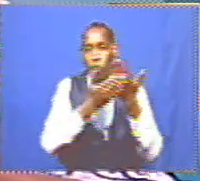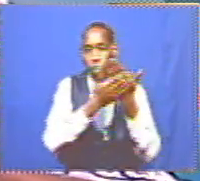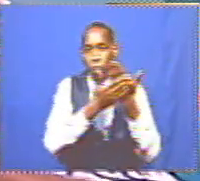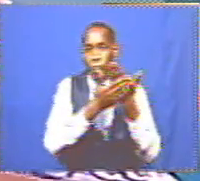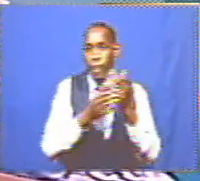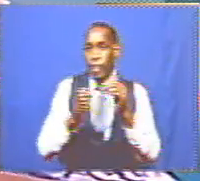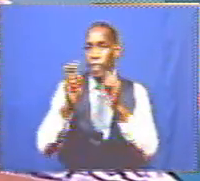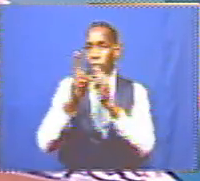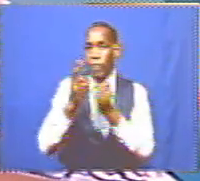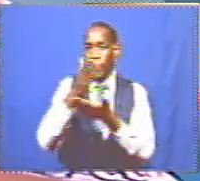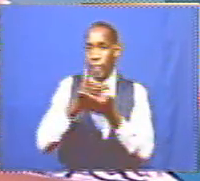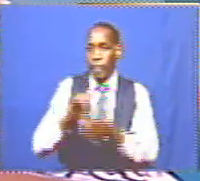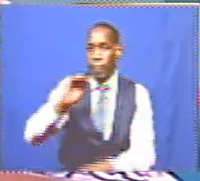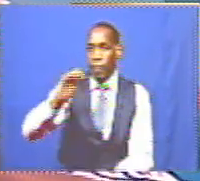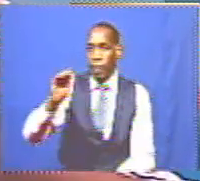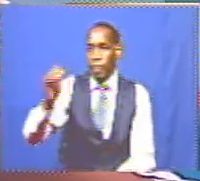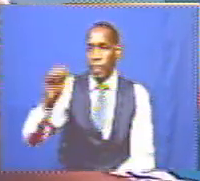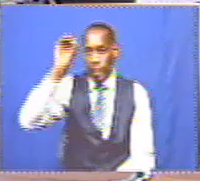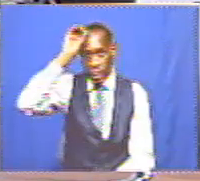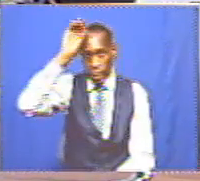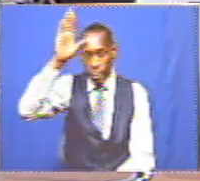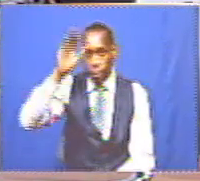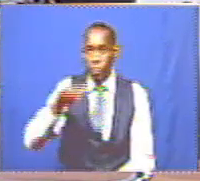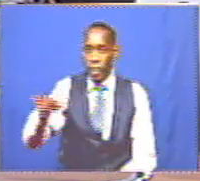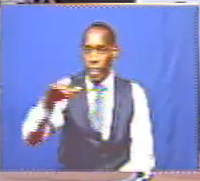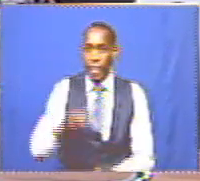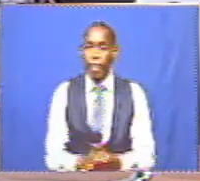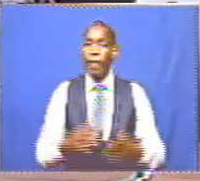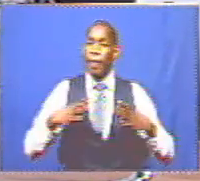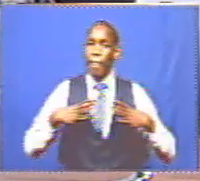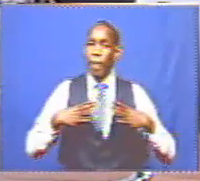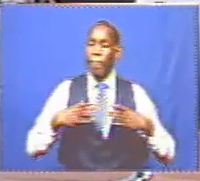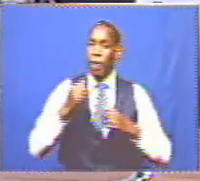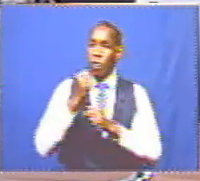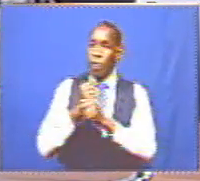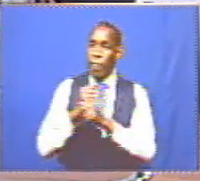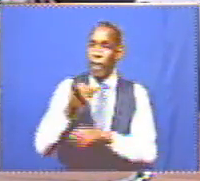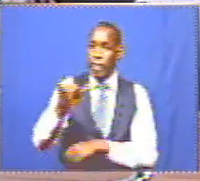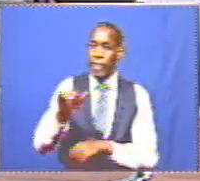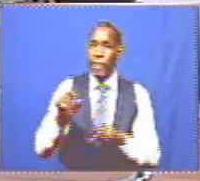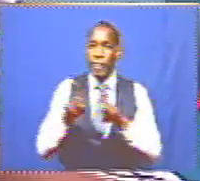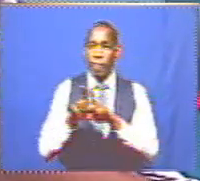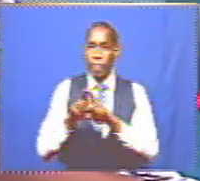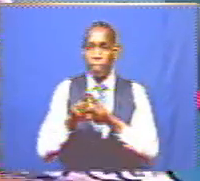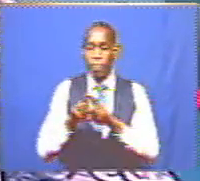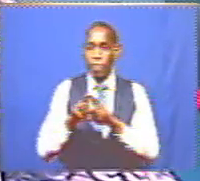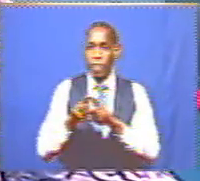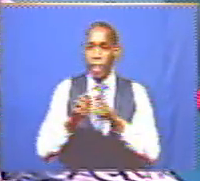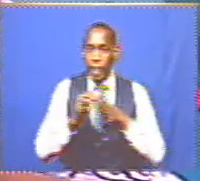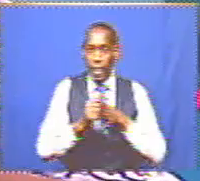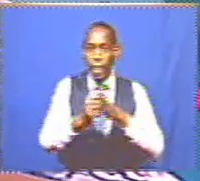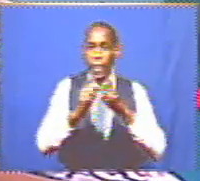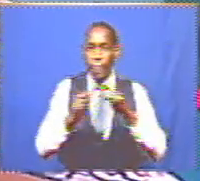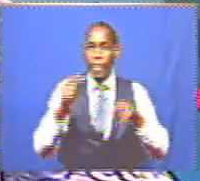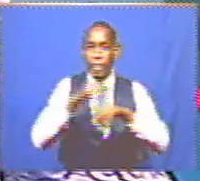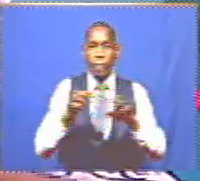12 sub-counties within Kiambu County. So right. I'm proud to have done that and being an initiator of it. But when you get into politics